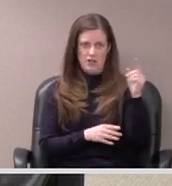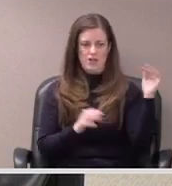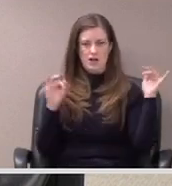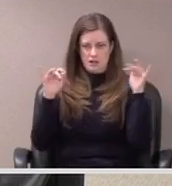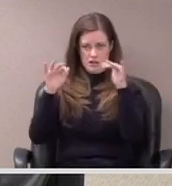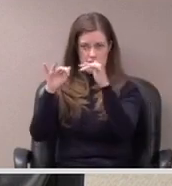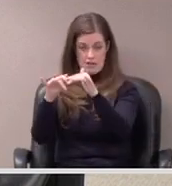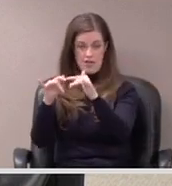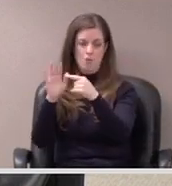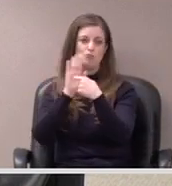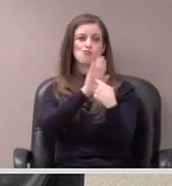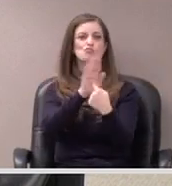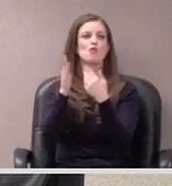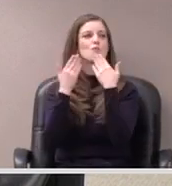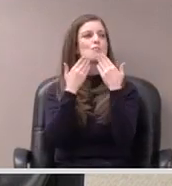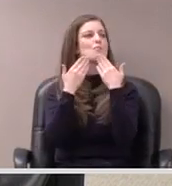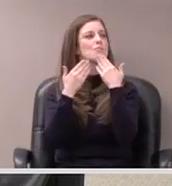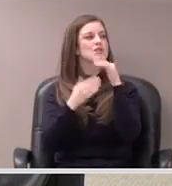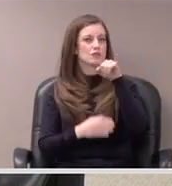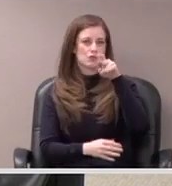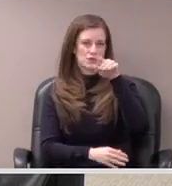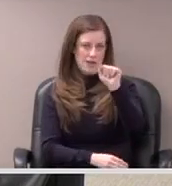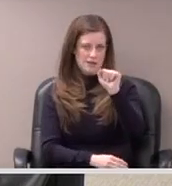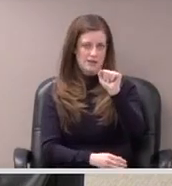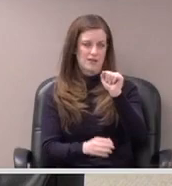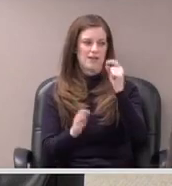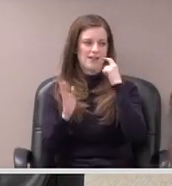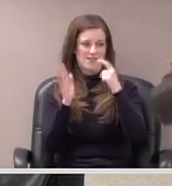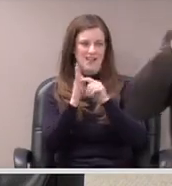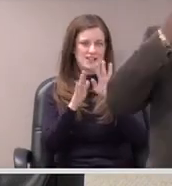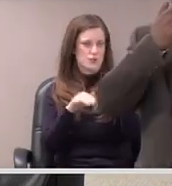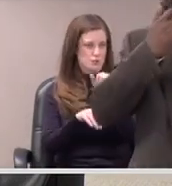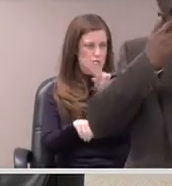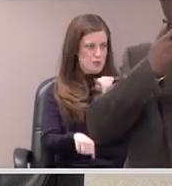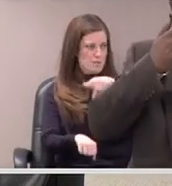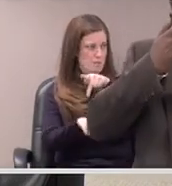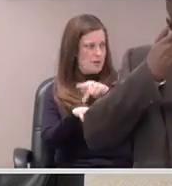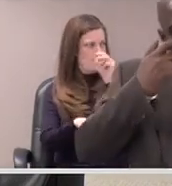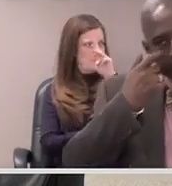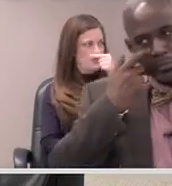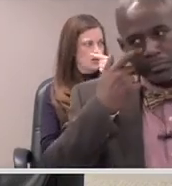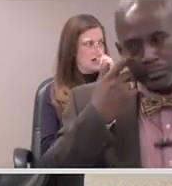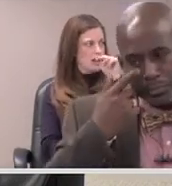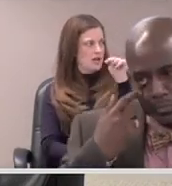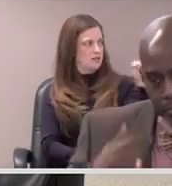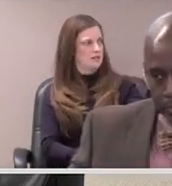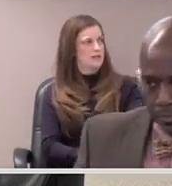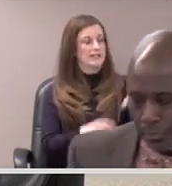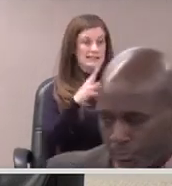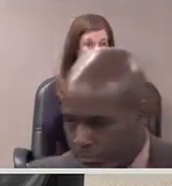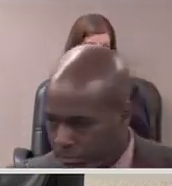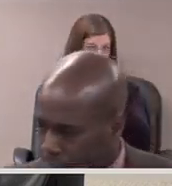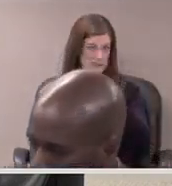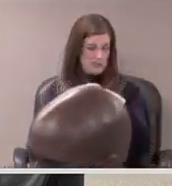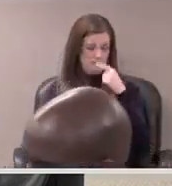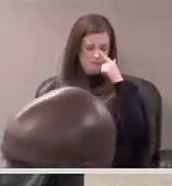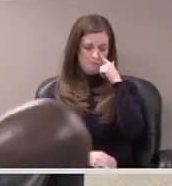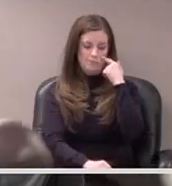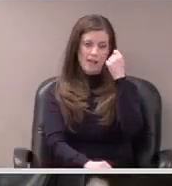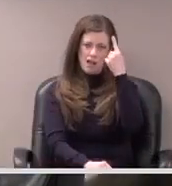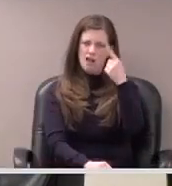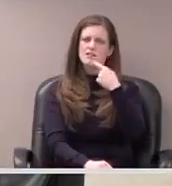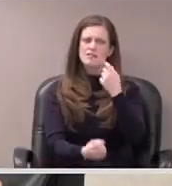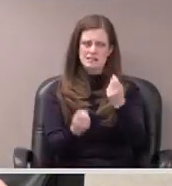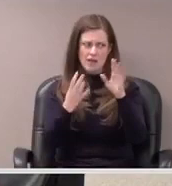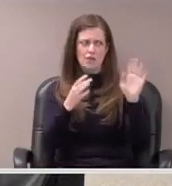to extend our appreciation to Jessica and joining in the recognition as her principal, Mr. Gunn. In addition, I understand that